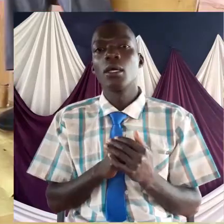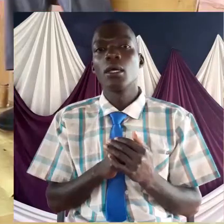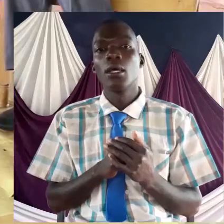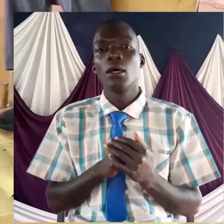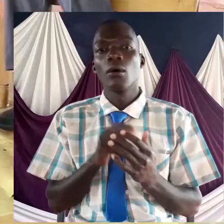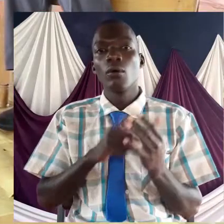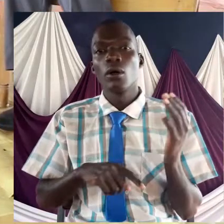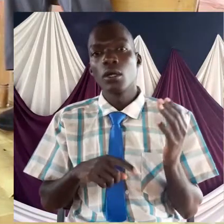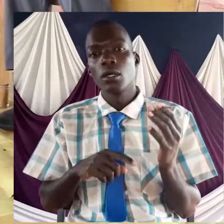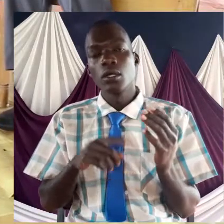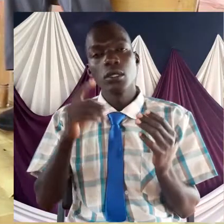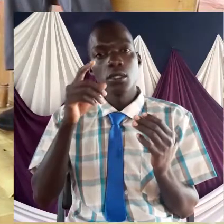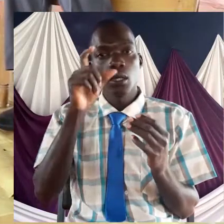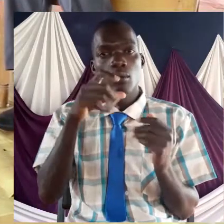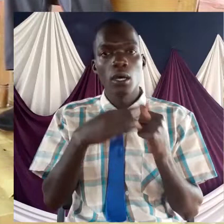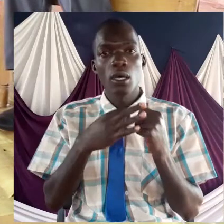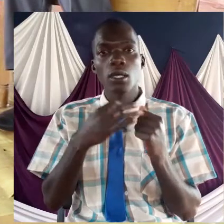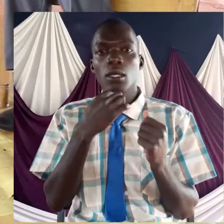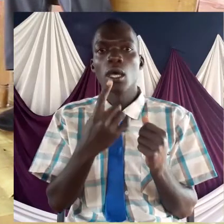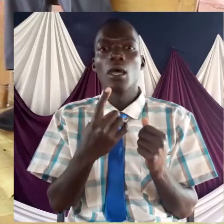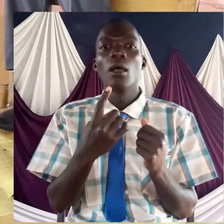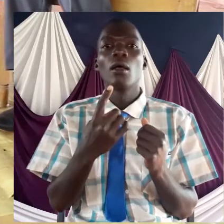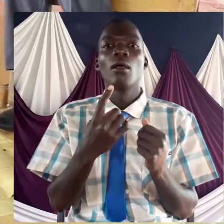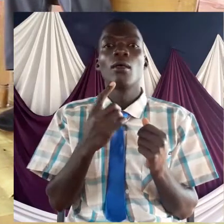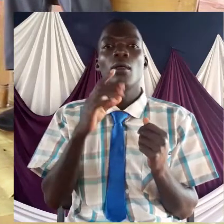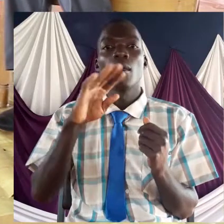what in chapter 8 they're calling the pagan Rome.